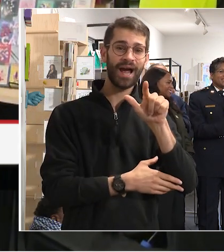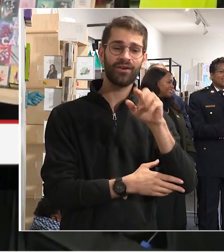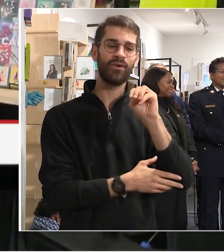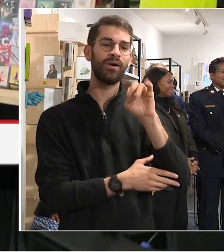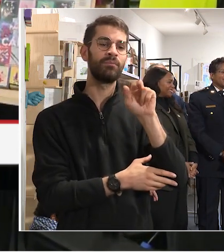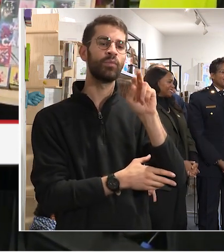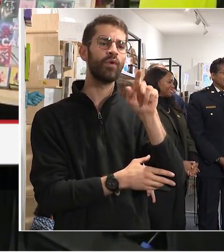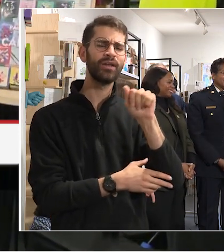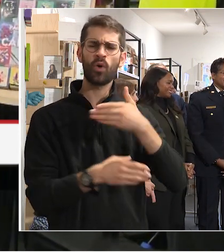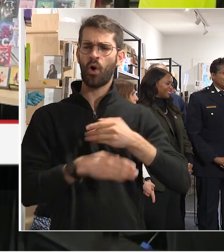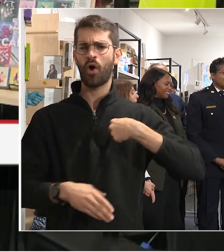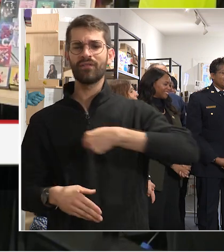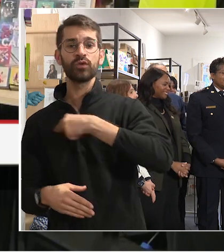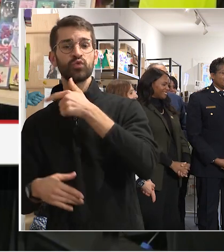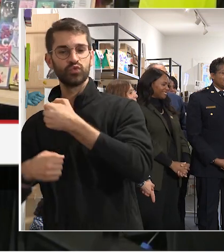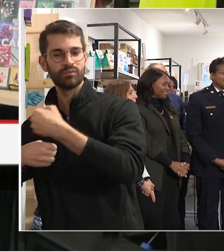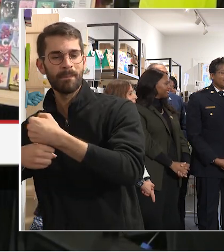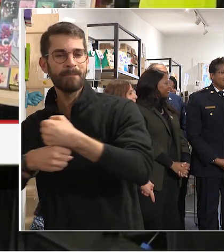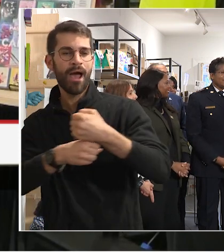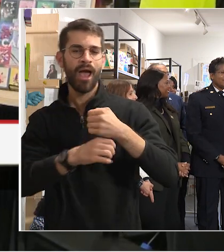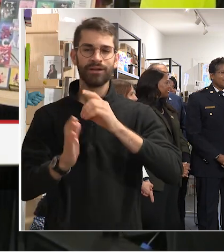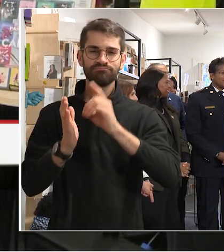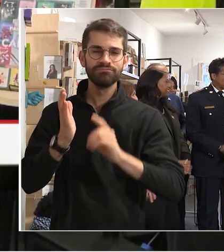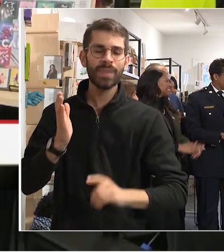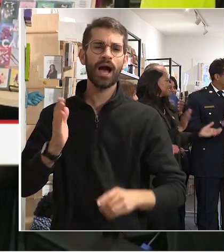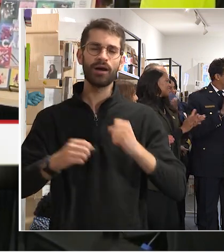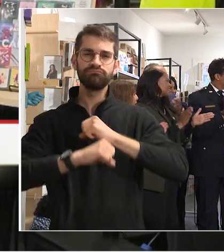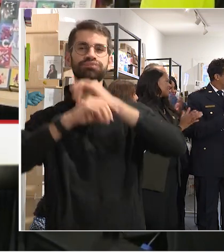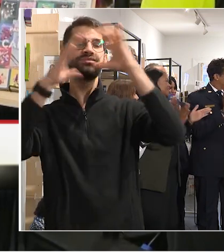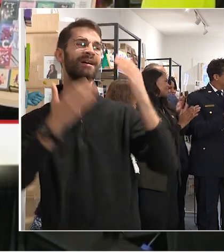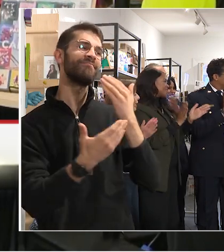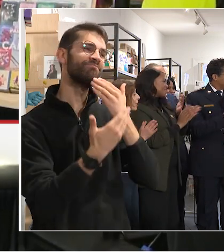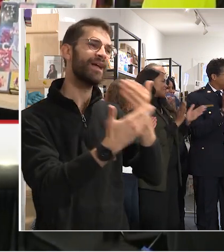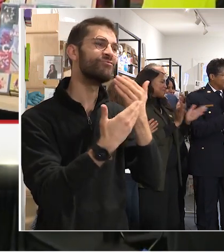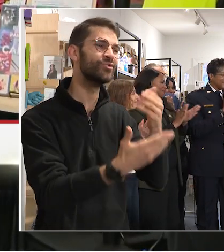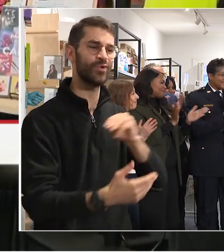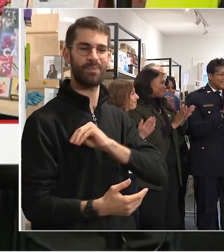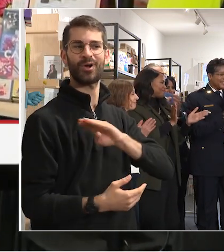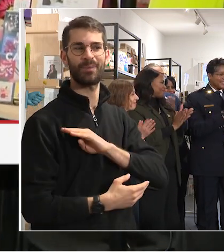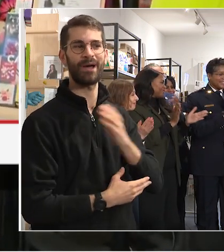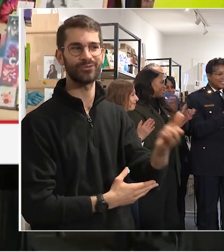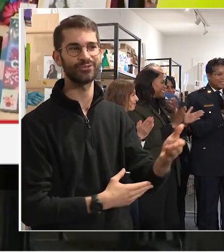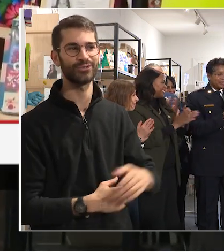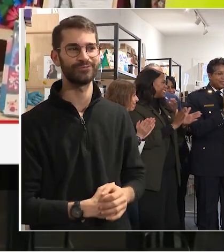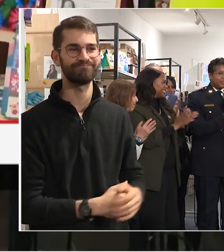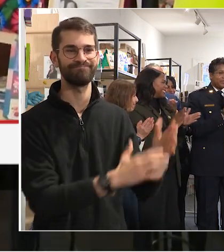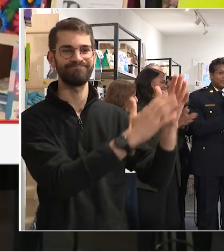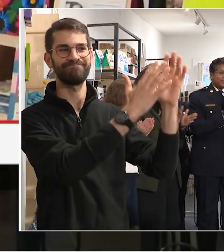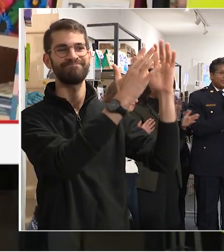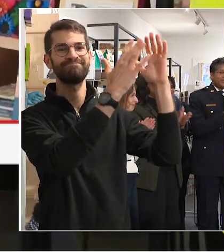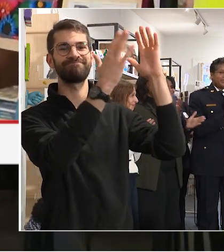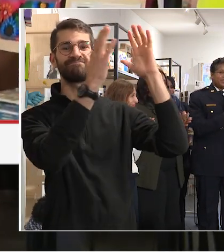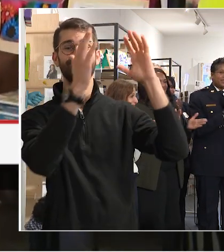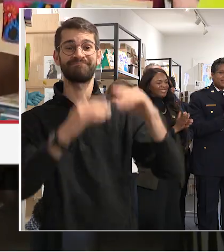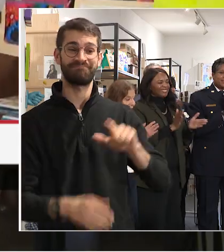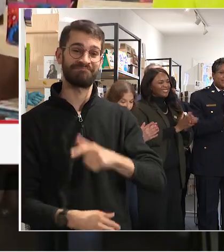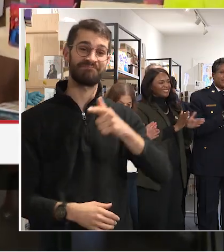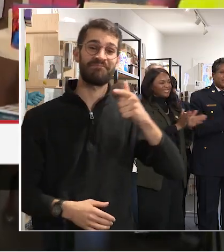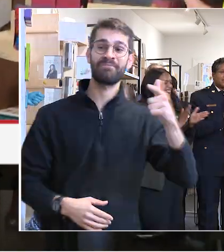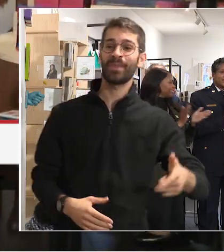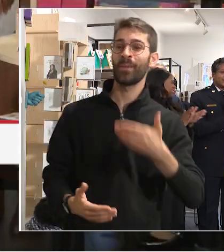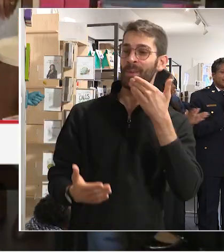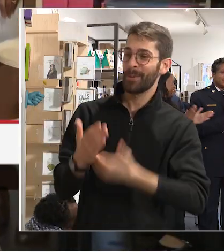makers, we thank you. Everybody, Mayor Muriel Bowser. Thank you, Stacy. Thank you. Well, good morning, everybody.